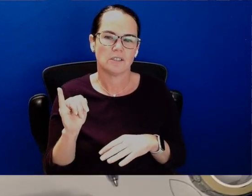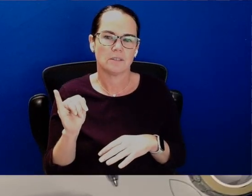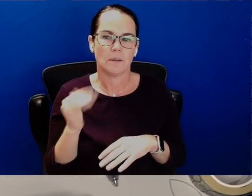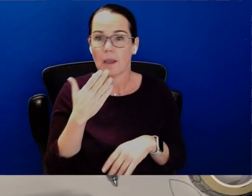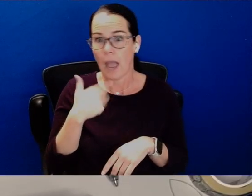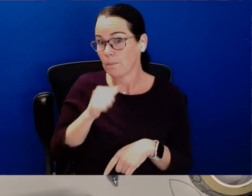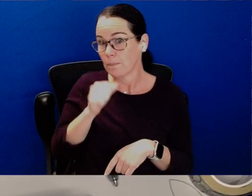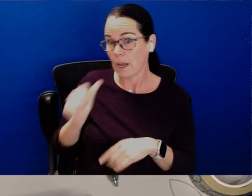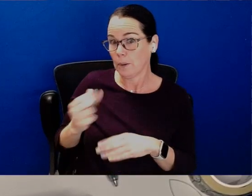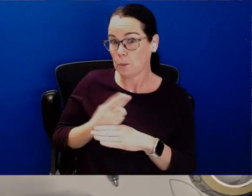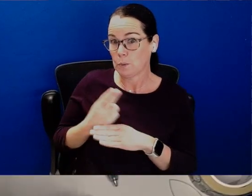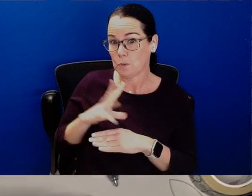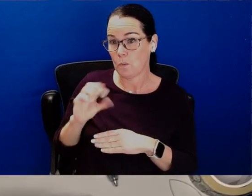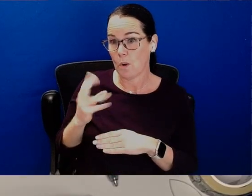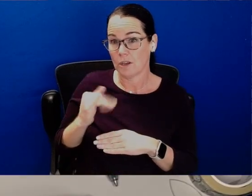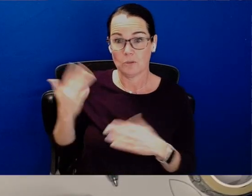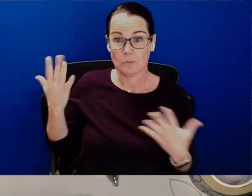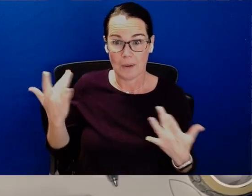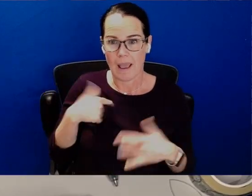that I won't be using because I'm not going anywhere.